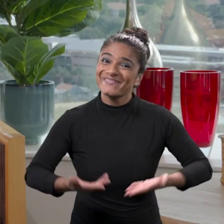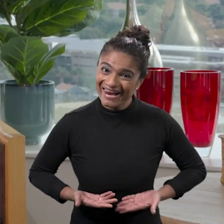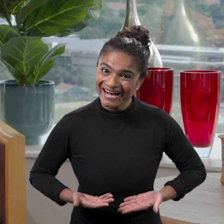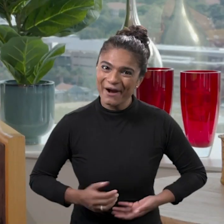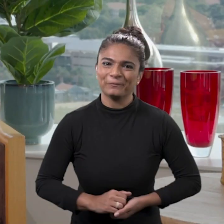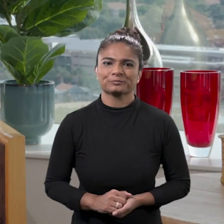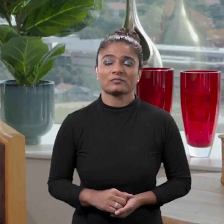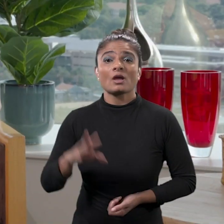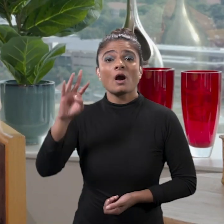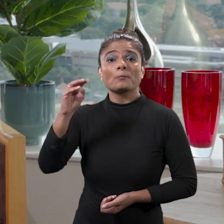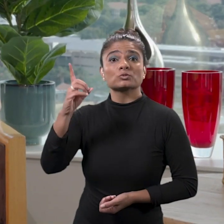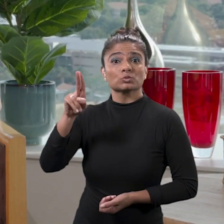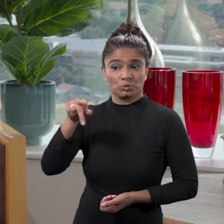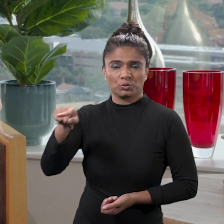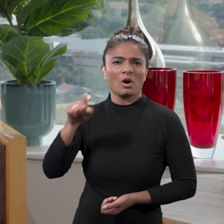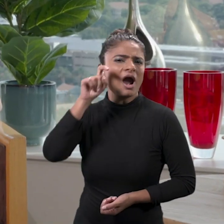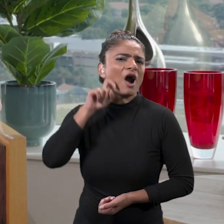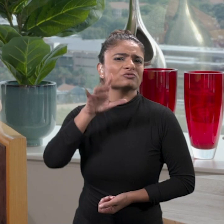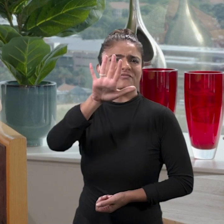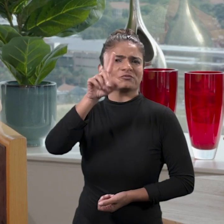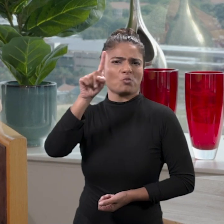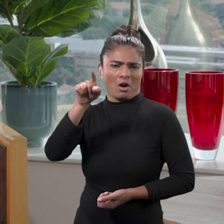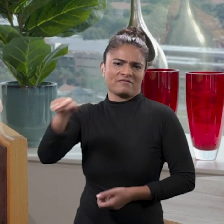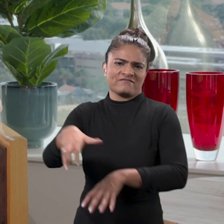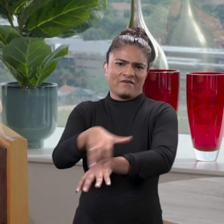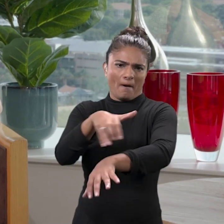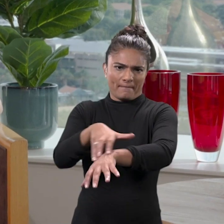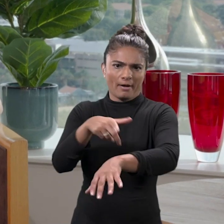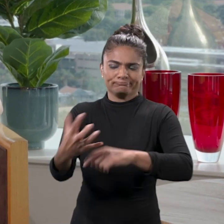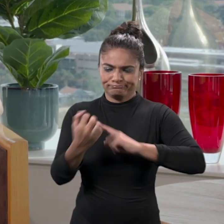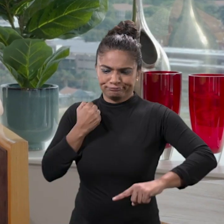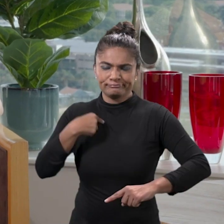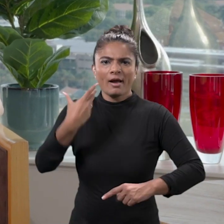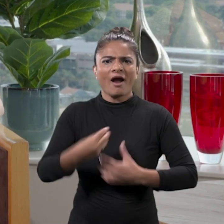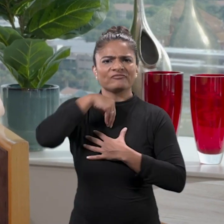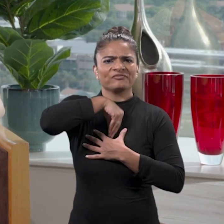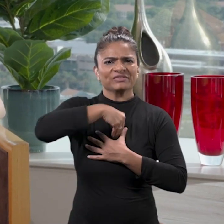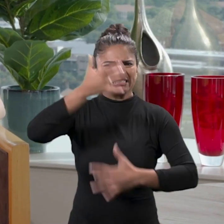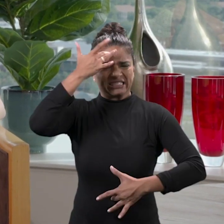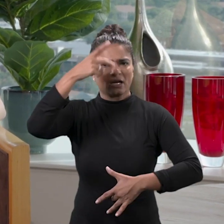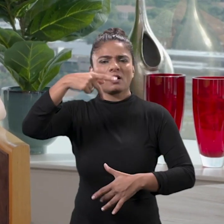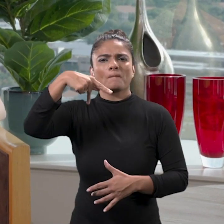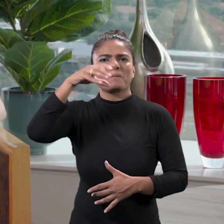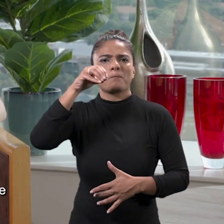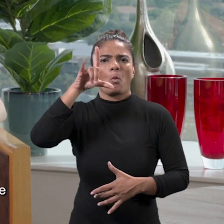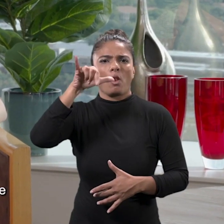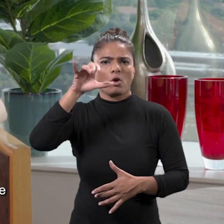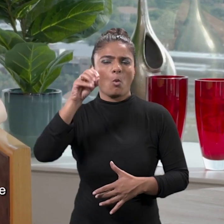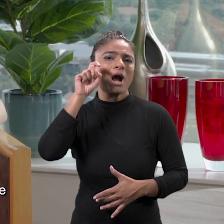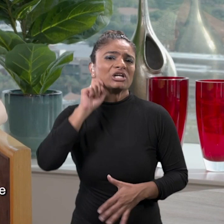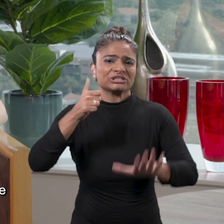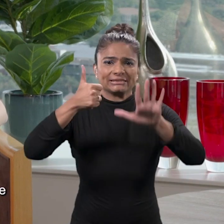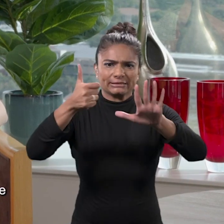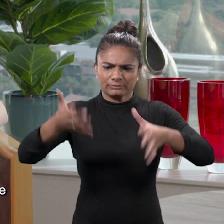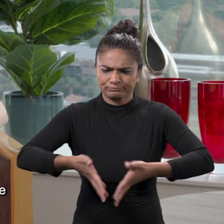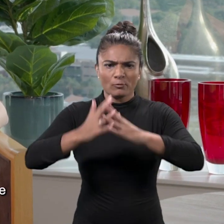Welcome back. Mduduzi Mkhwanazi is 'n 51-jarige boer wat op 6-jarige ouderdom met polio gediagnoseer is. Hy besit ook 'n